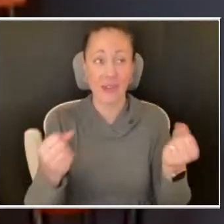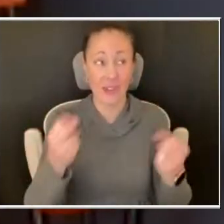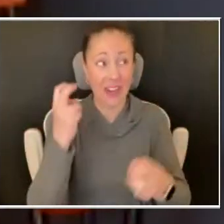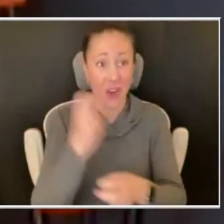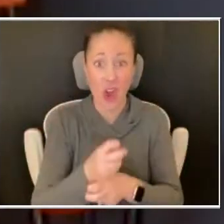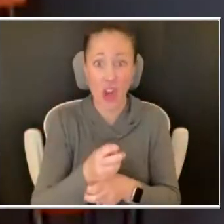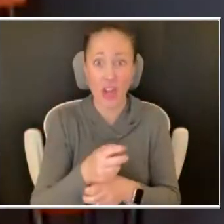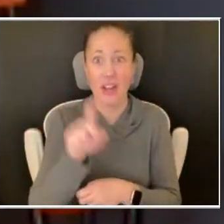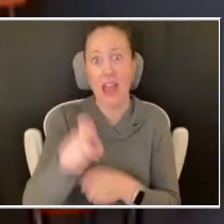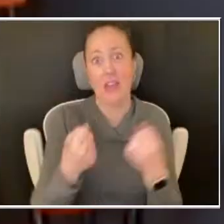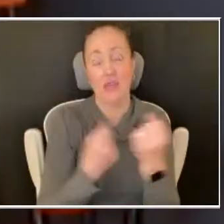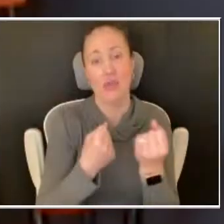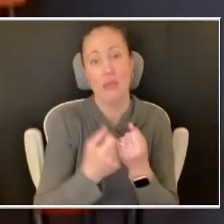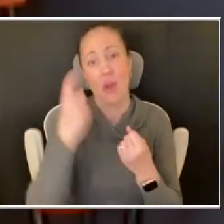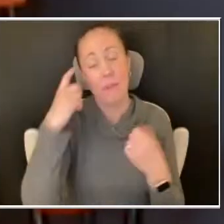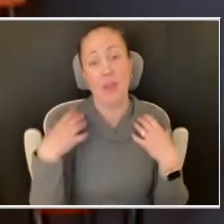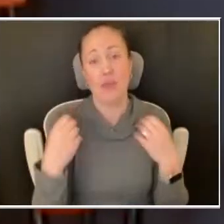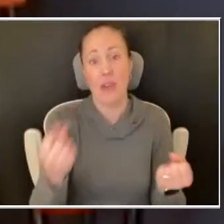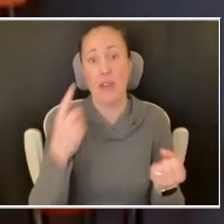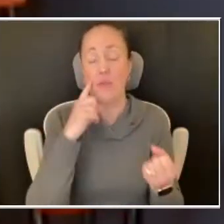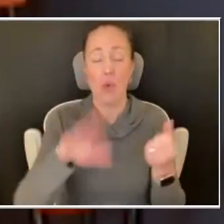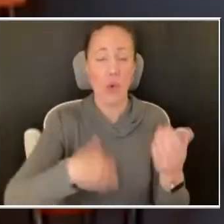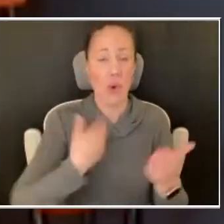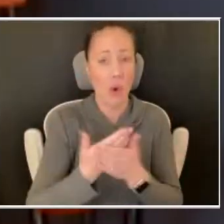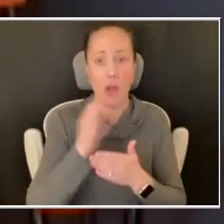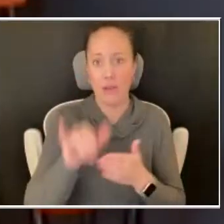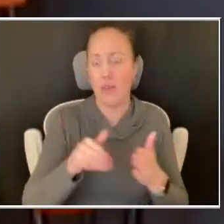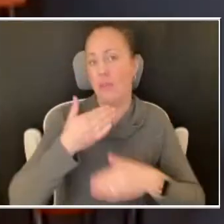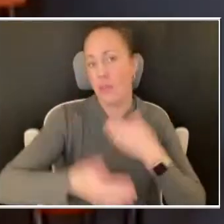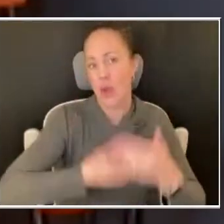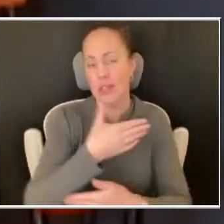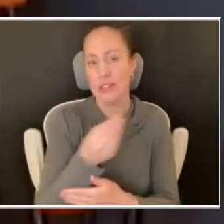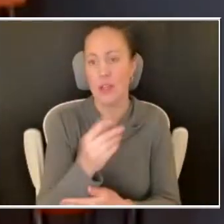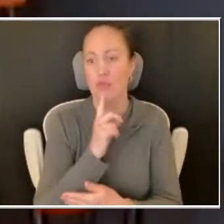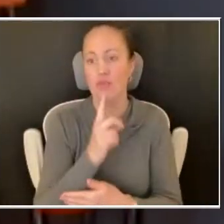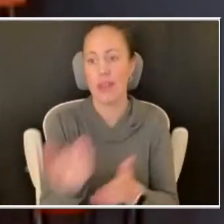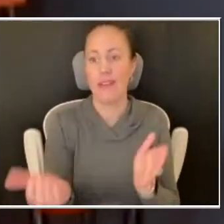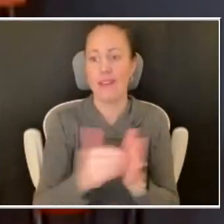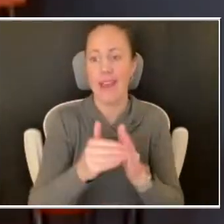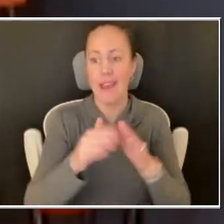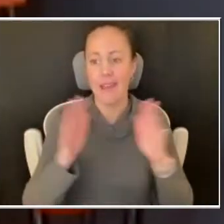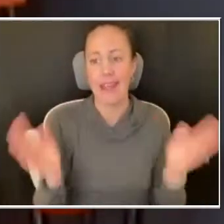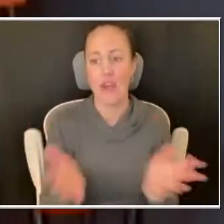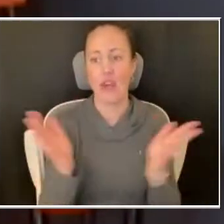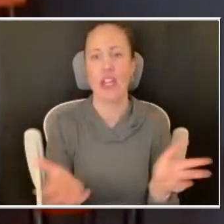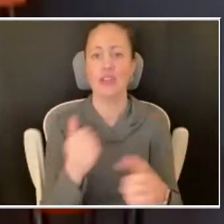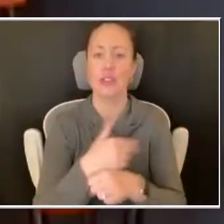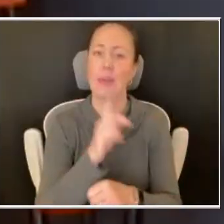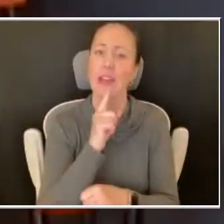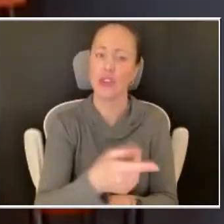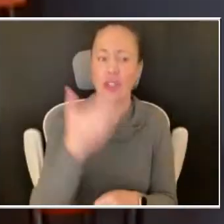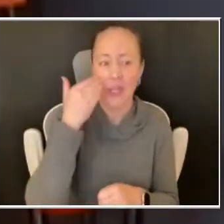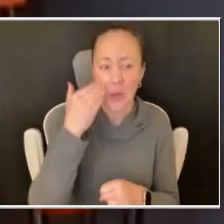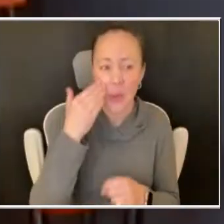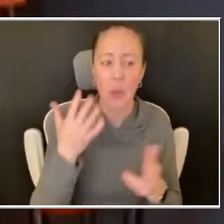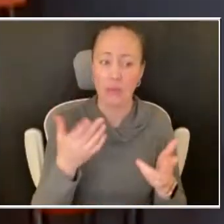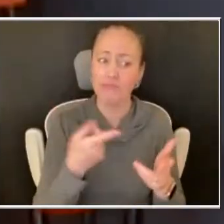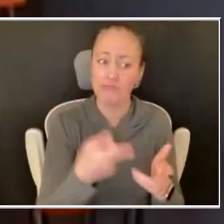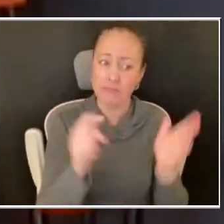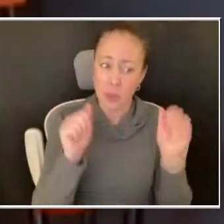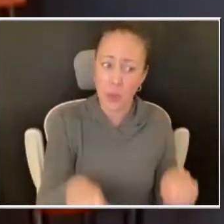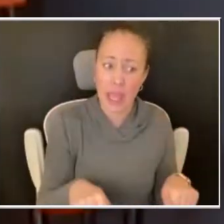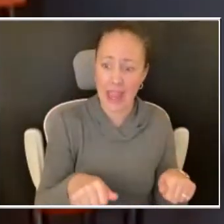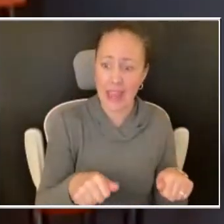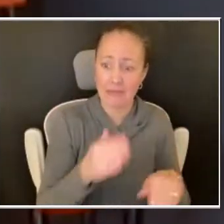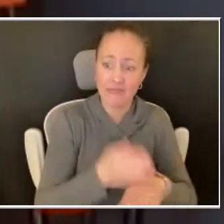really support mental health through all of it to, again, encourage her that there's, a life on the other side of this,